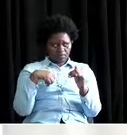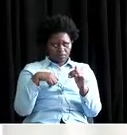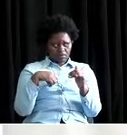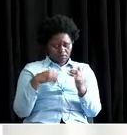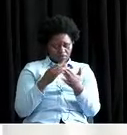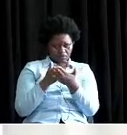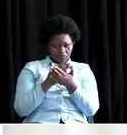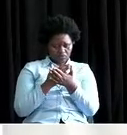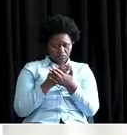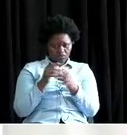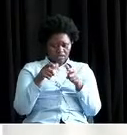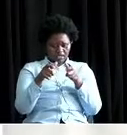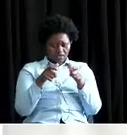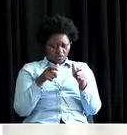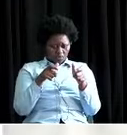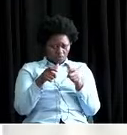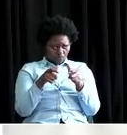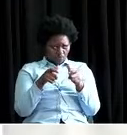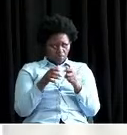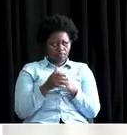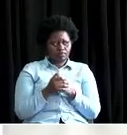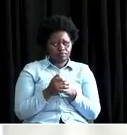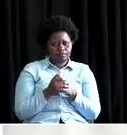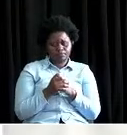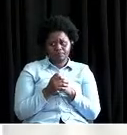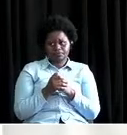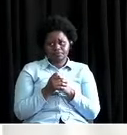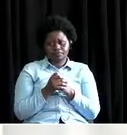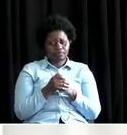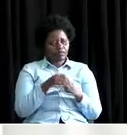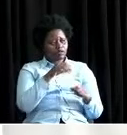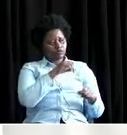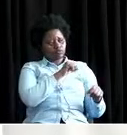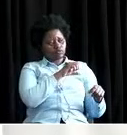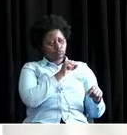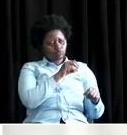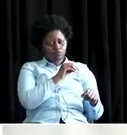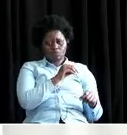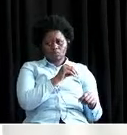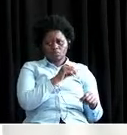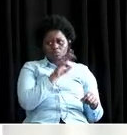control. No, umnyango uzothi structure